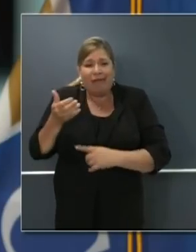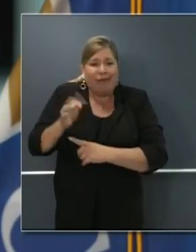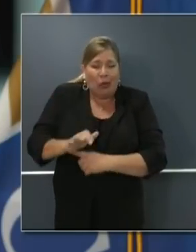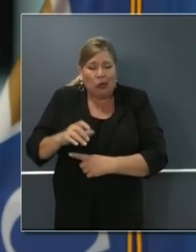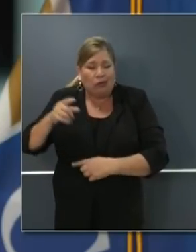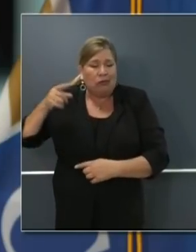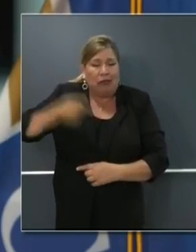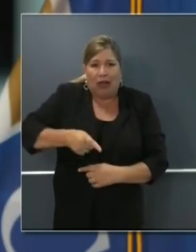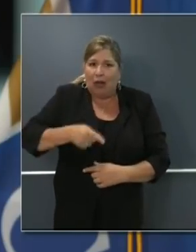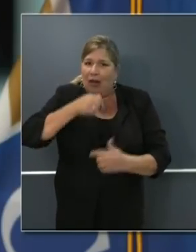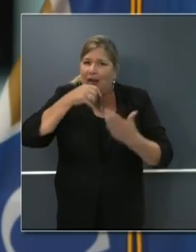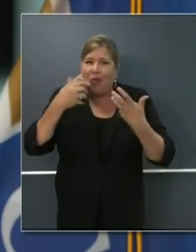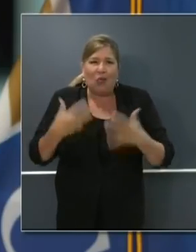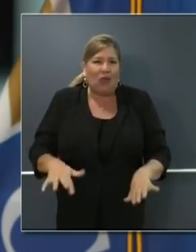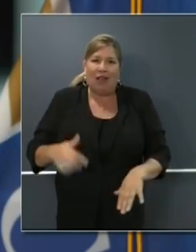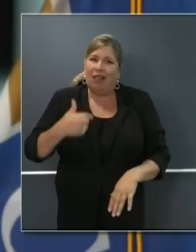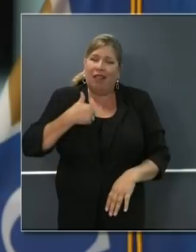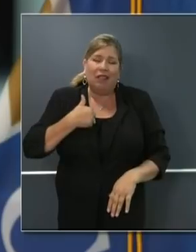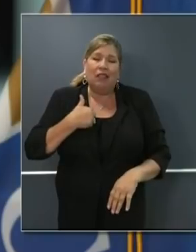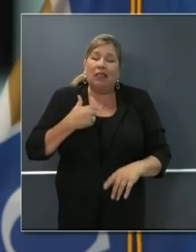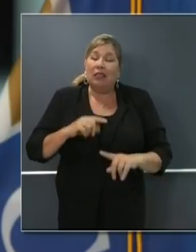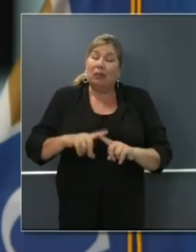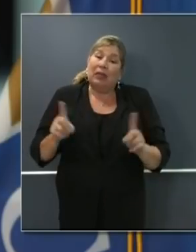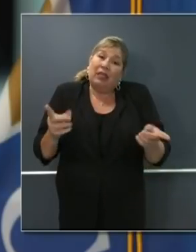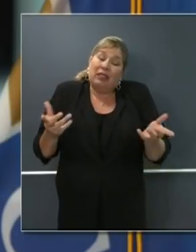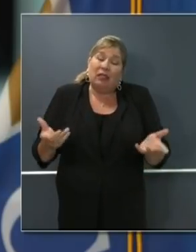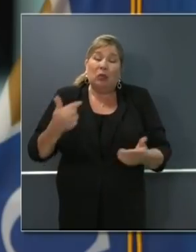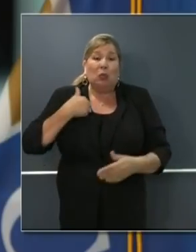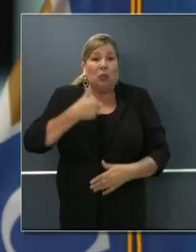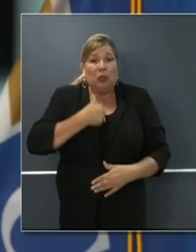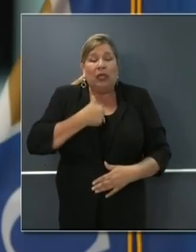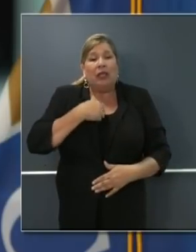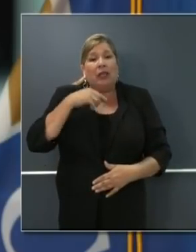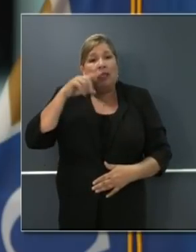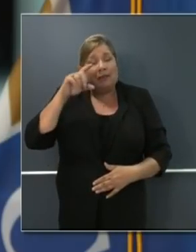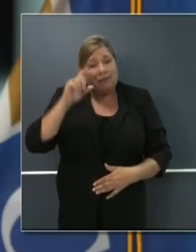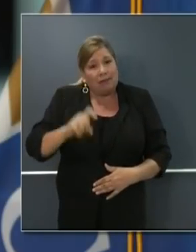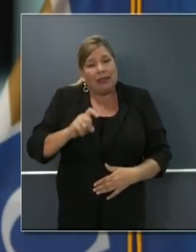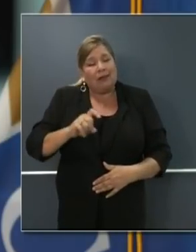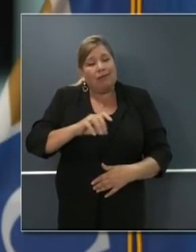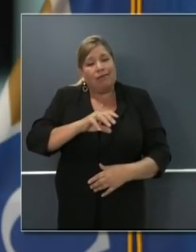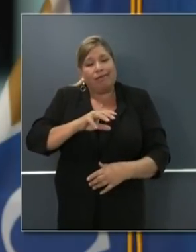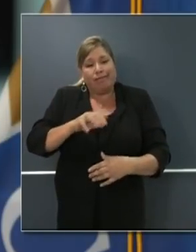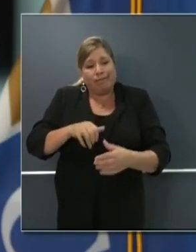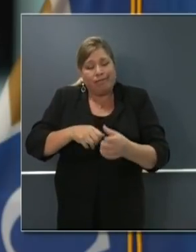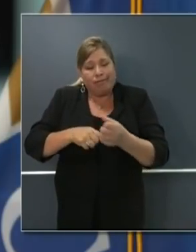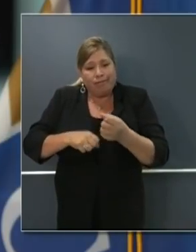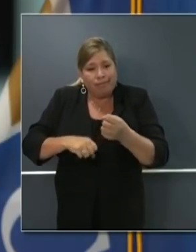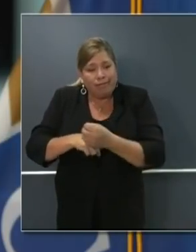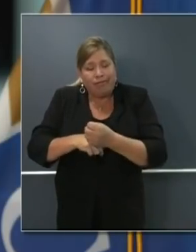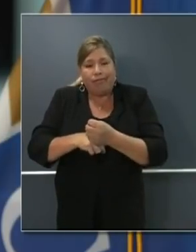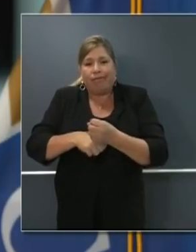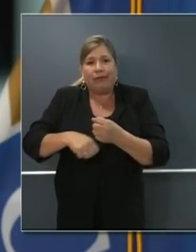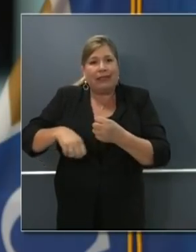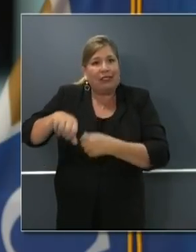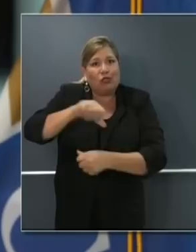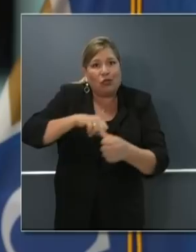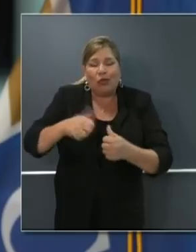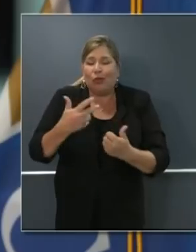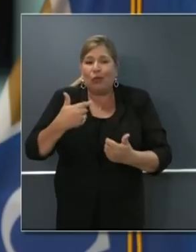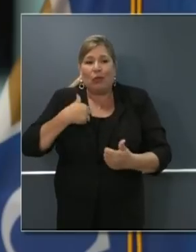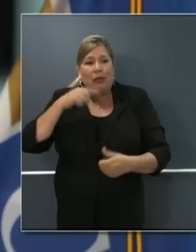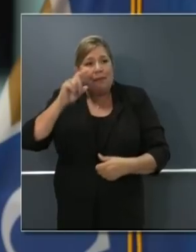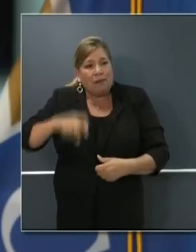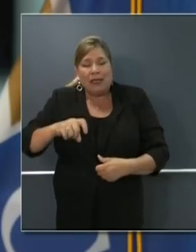haven't had to be. We don't want to be. But we have a framework of engagement, mutual aid strategies, all the